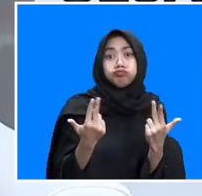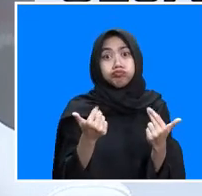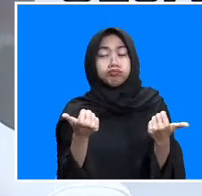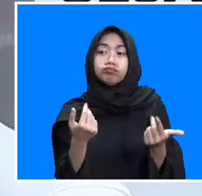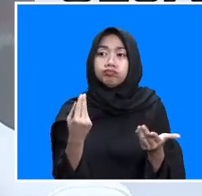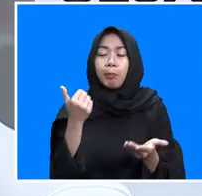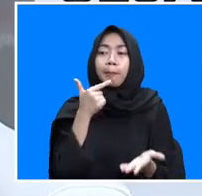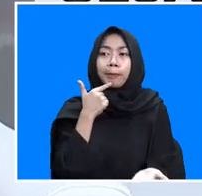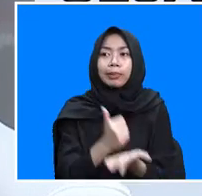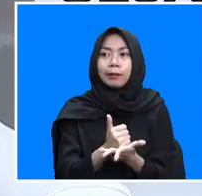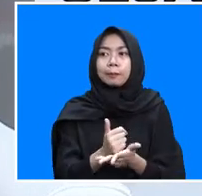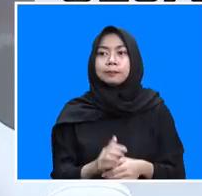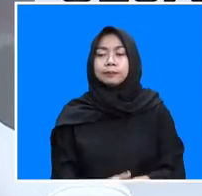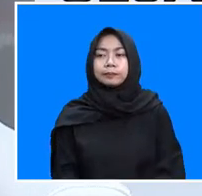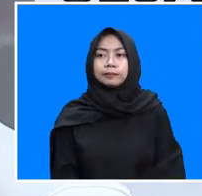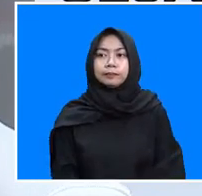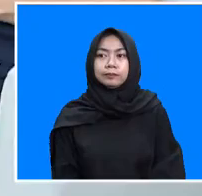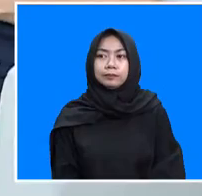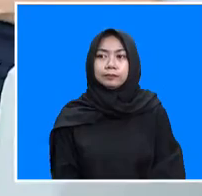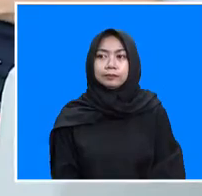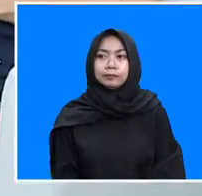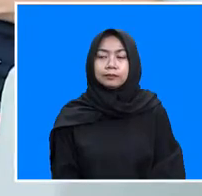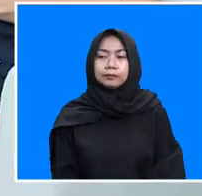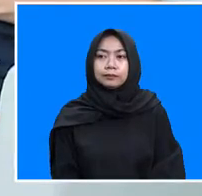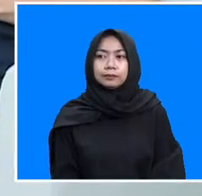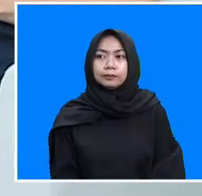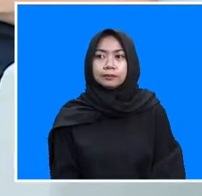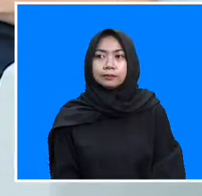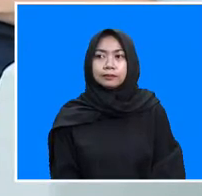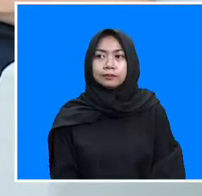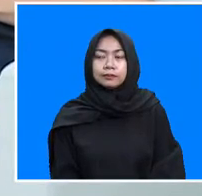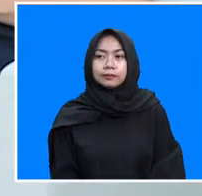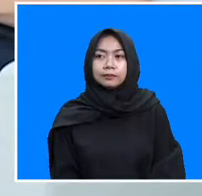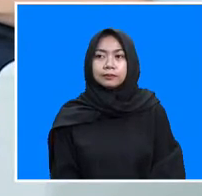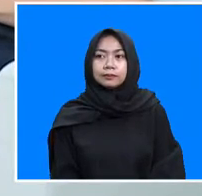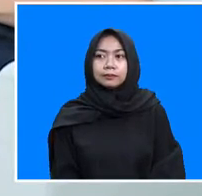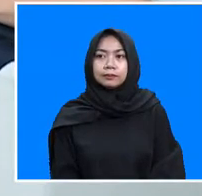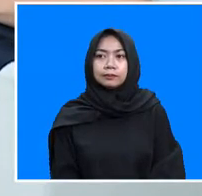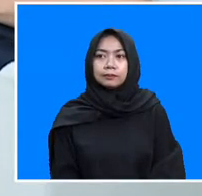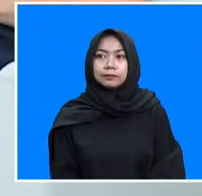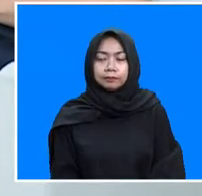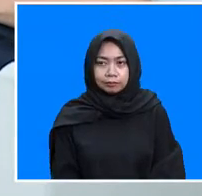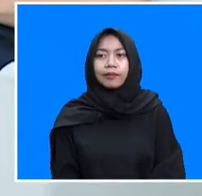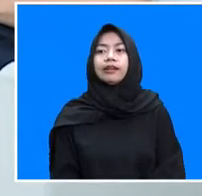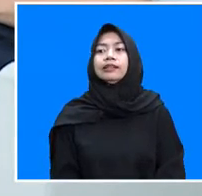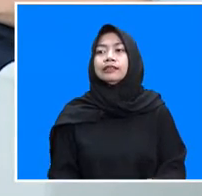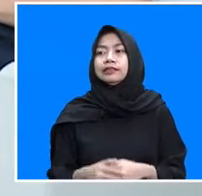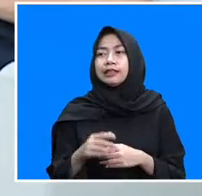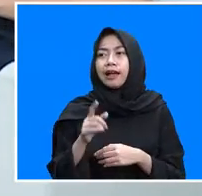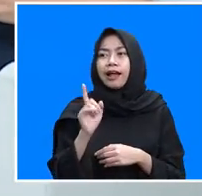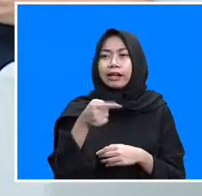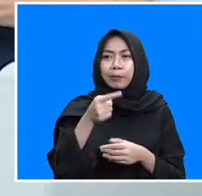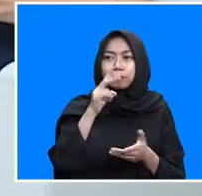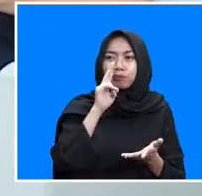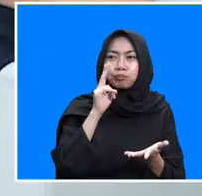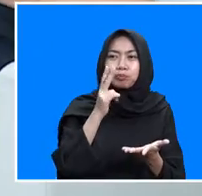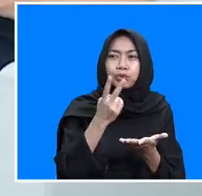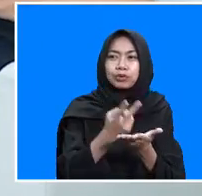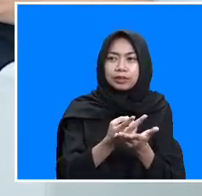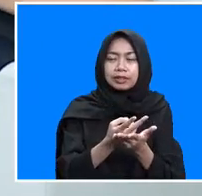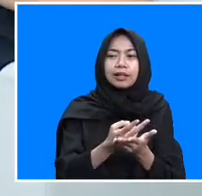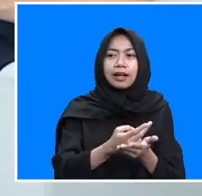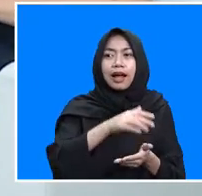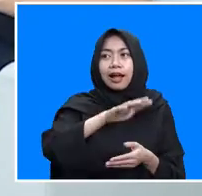that the longer a child remains out of school, the less likely they are to return as well. Mm. So, you know, given that we've